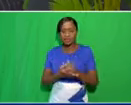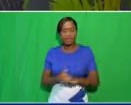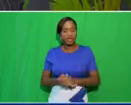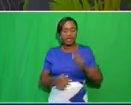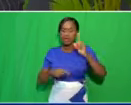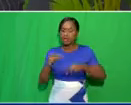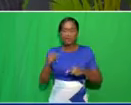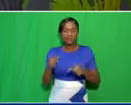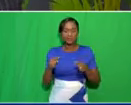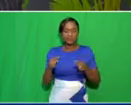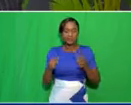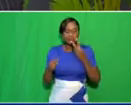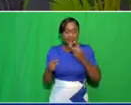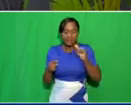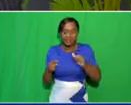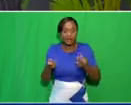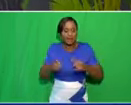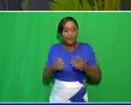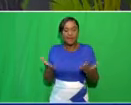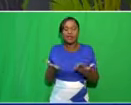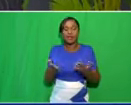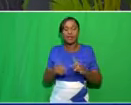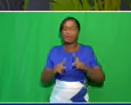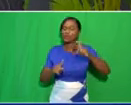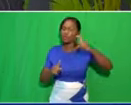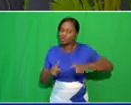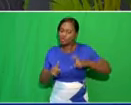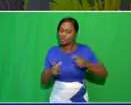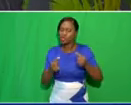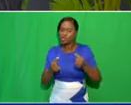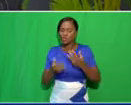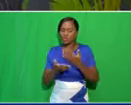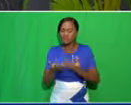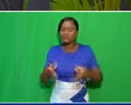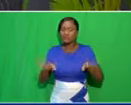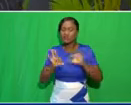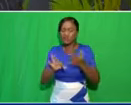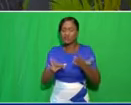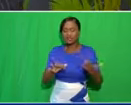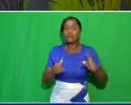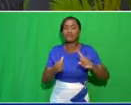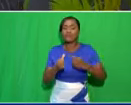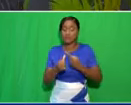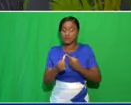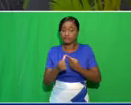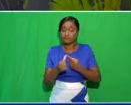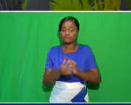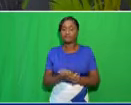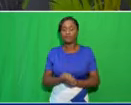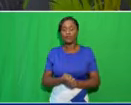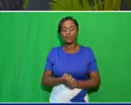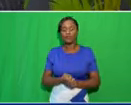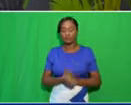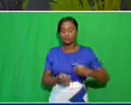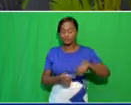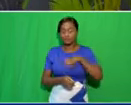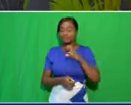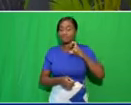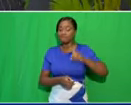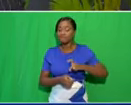system. So we have to do some of the basics first. But certainly, we need to